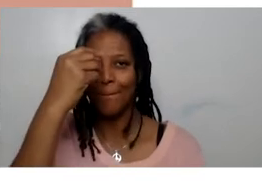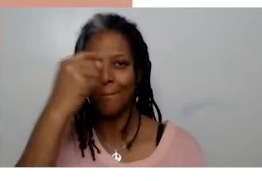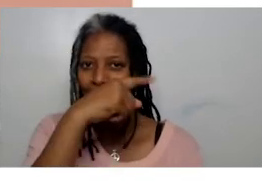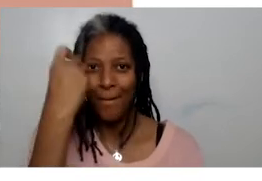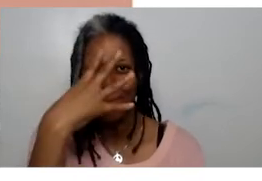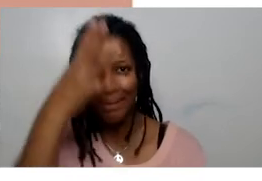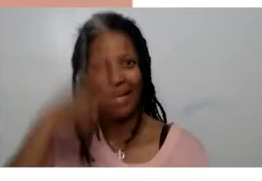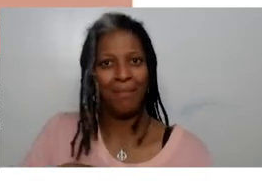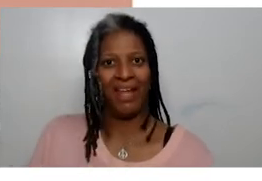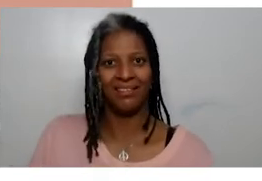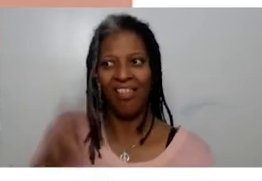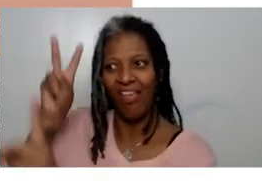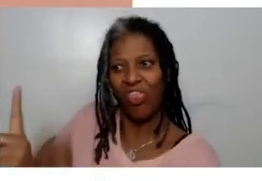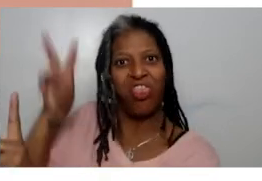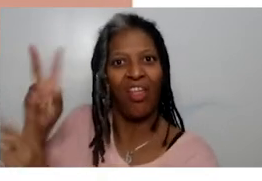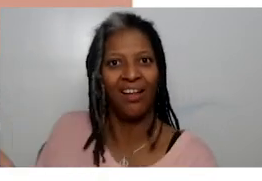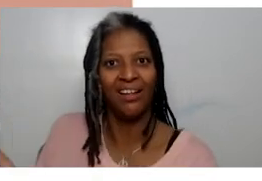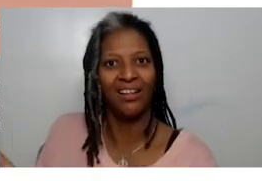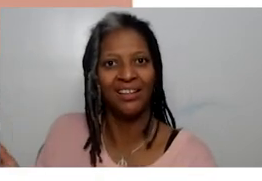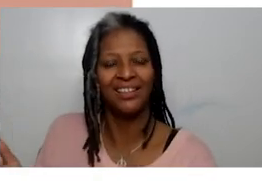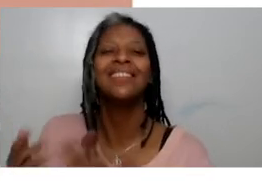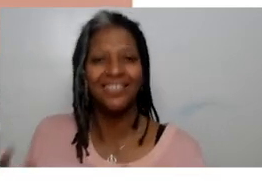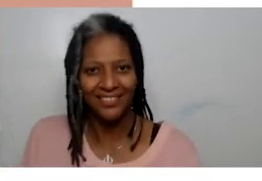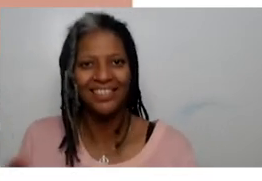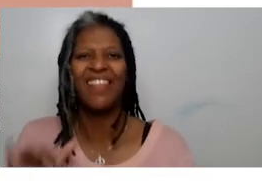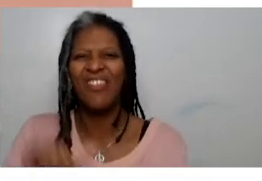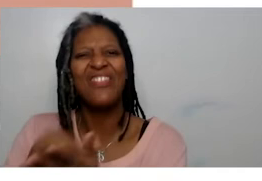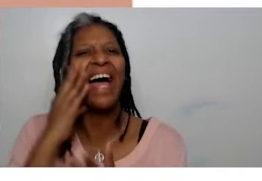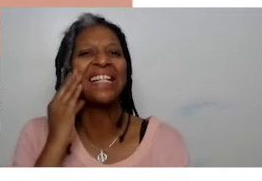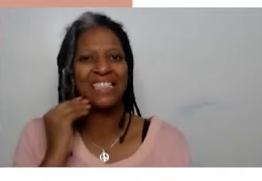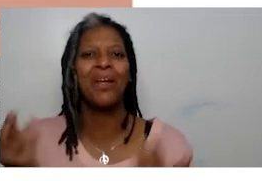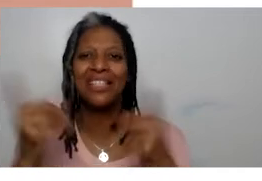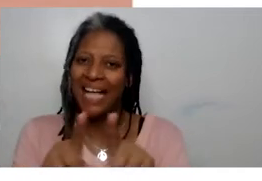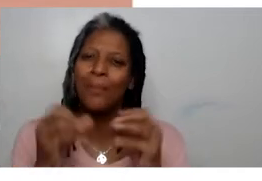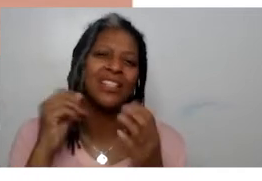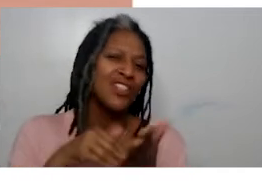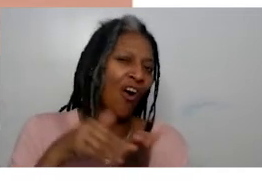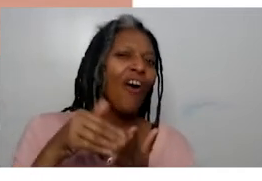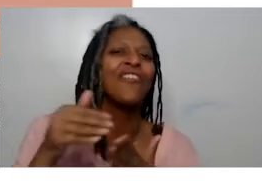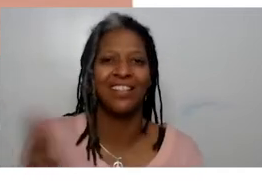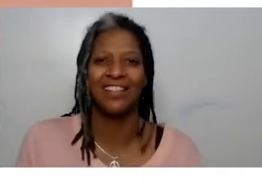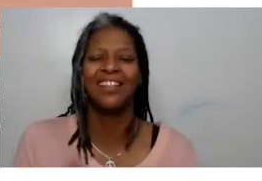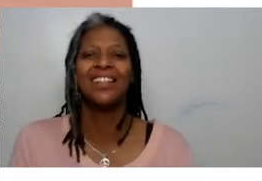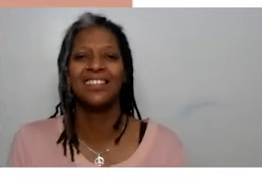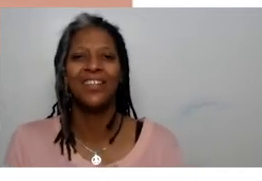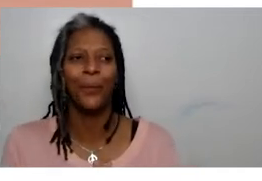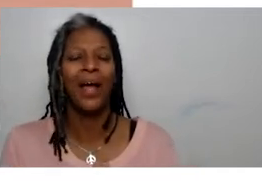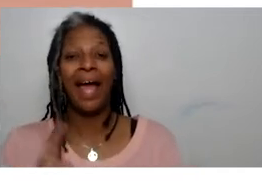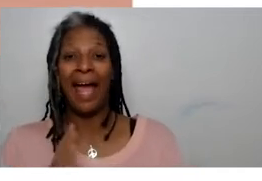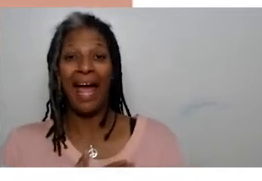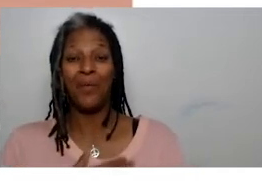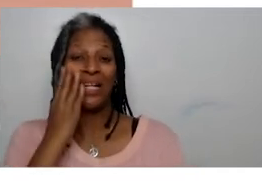off of rather than seeing me as a hardworking individual. And now sometimes that may look different for different people, right?